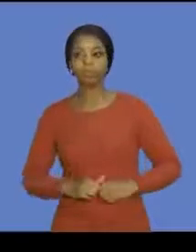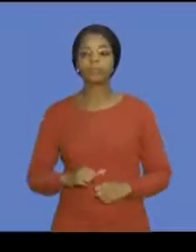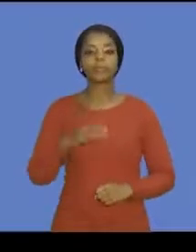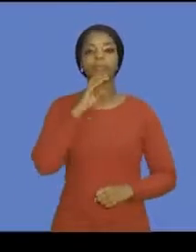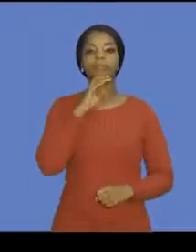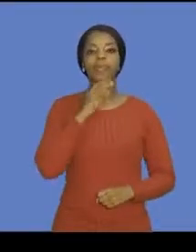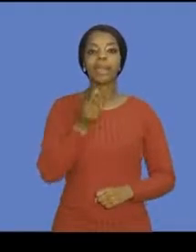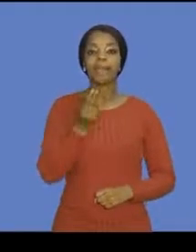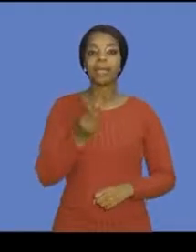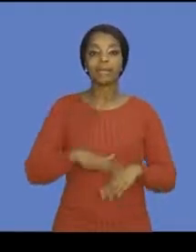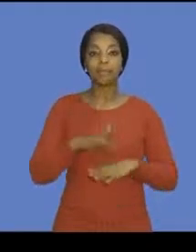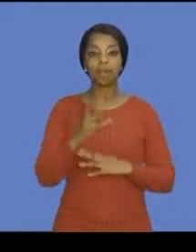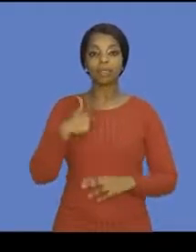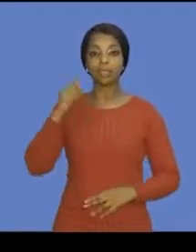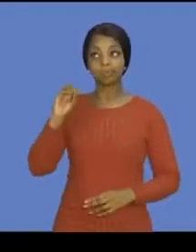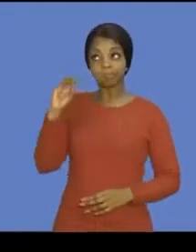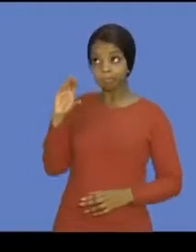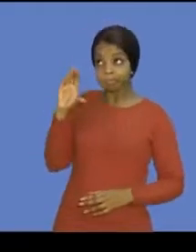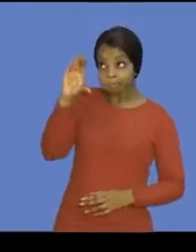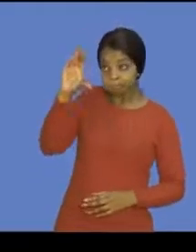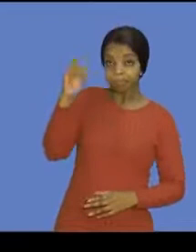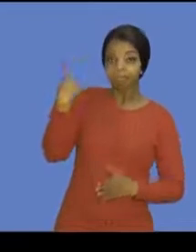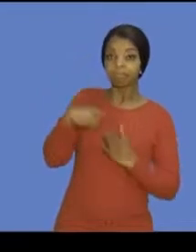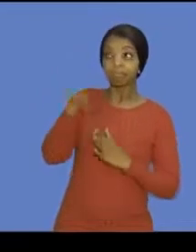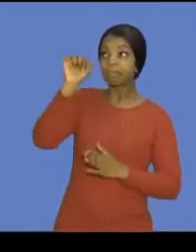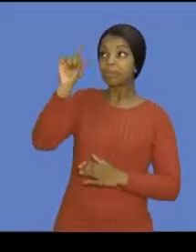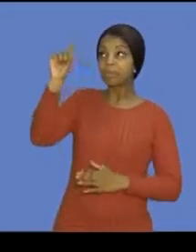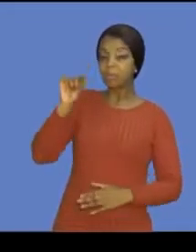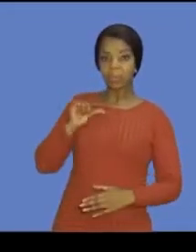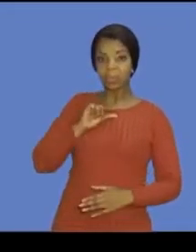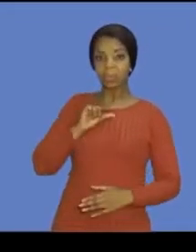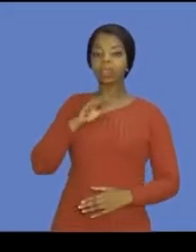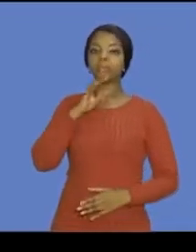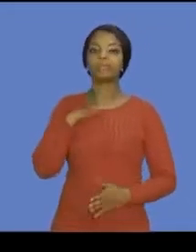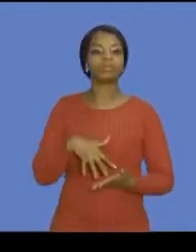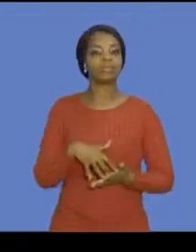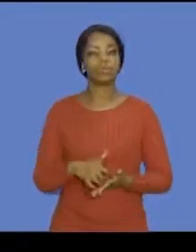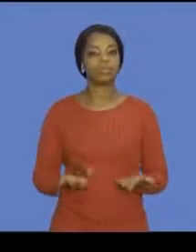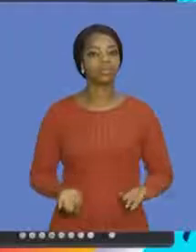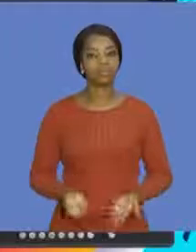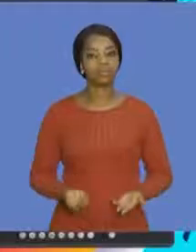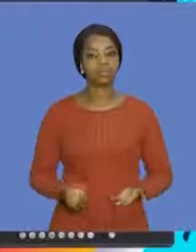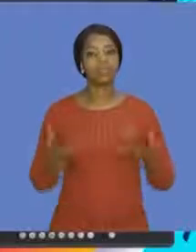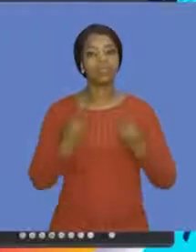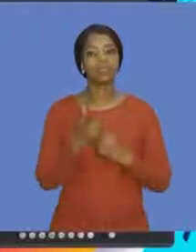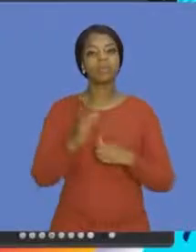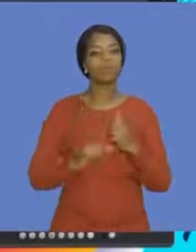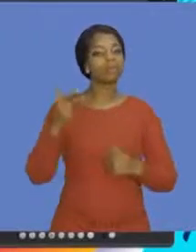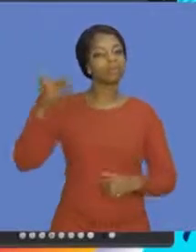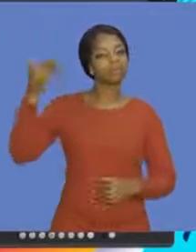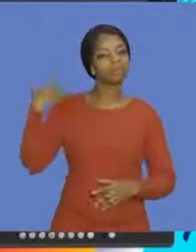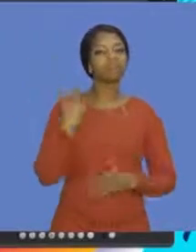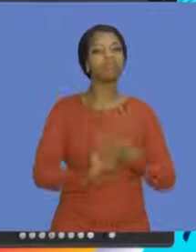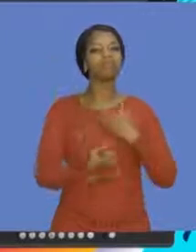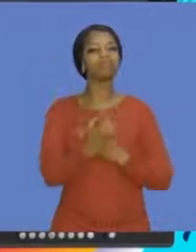pay, the weaker the currency. Now, in the past months or so, we've been dealing with things like